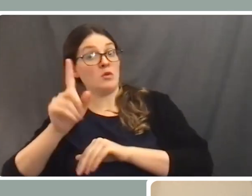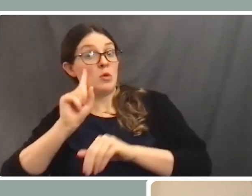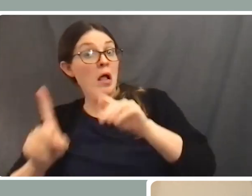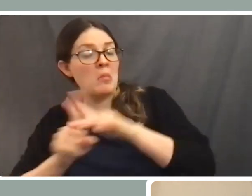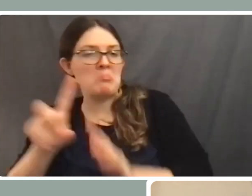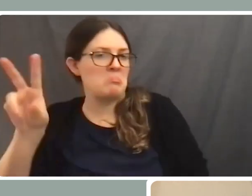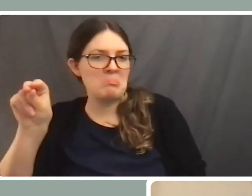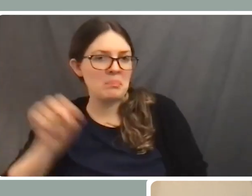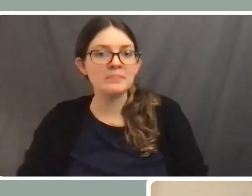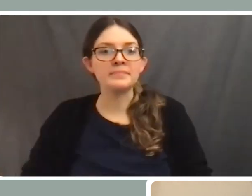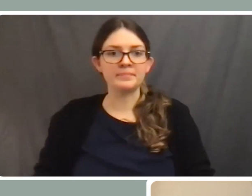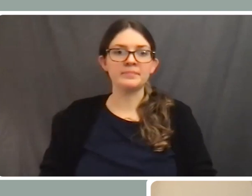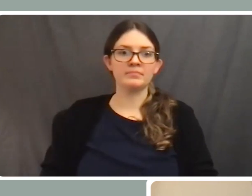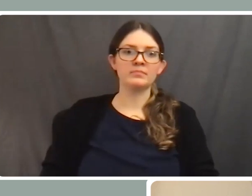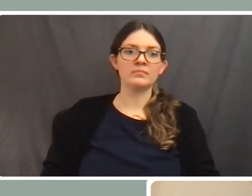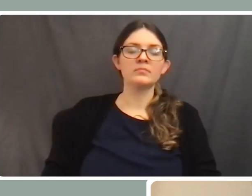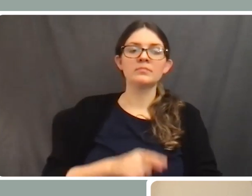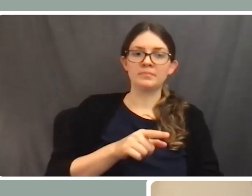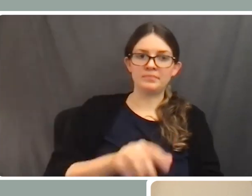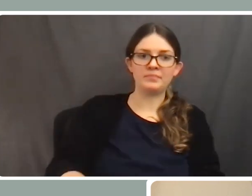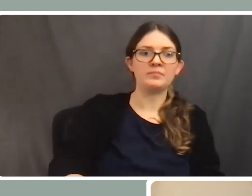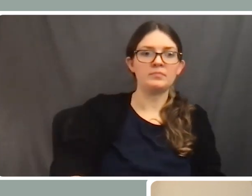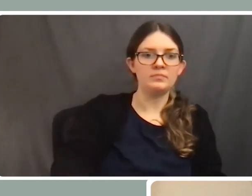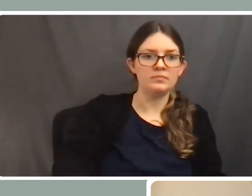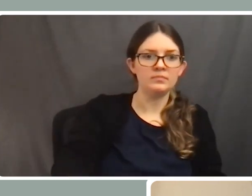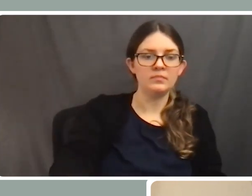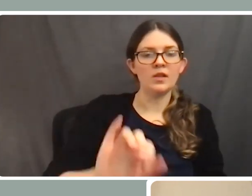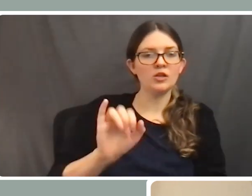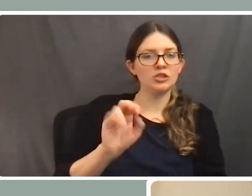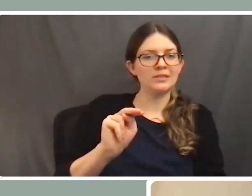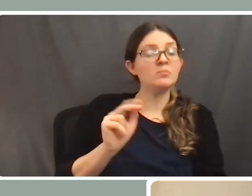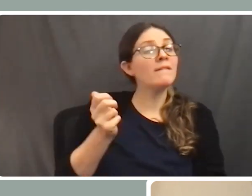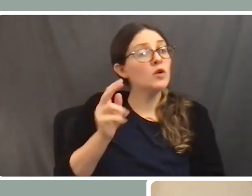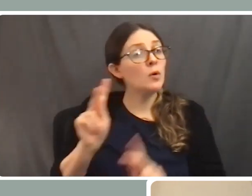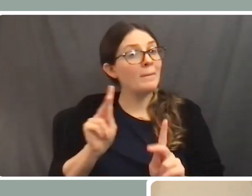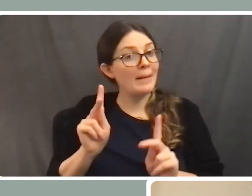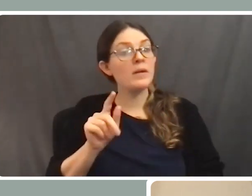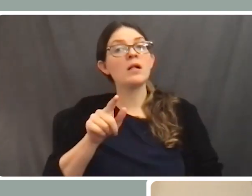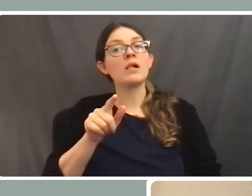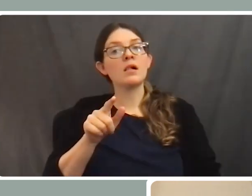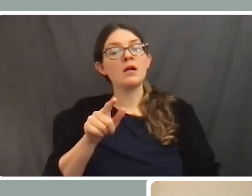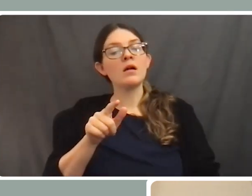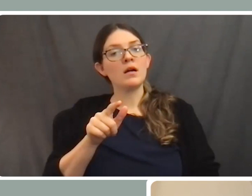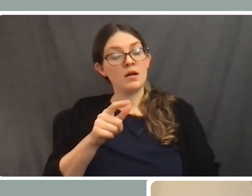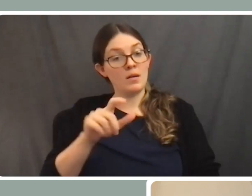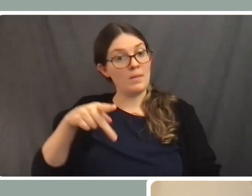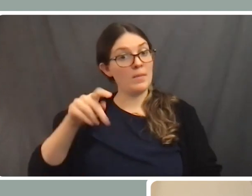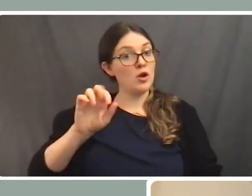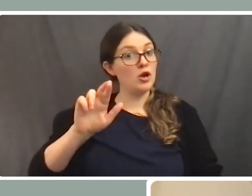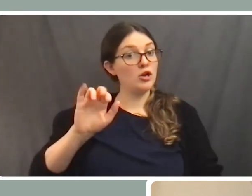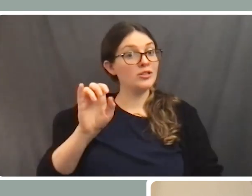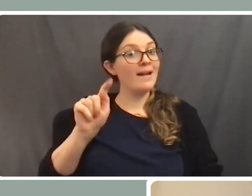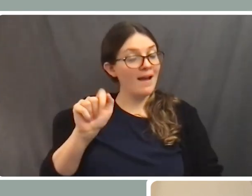And there's a couple of people, and we certainly have talked to some women like this who do have an allergic reaction to Perjeta. And so they have